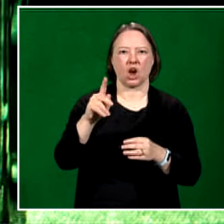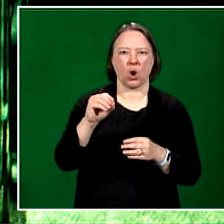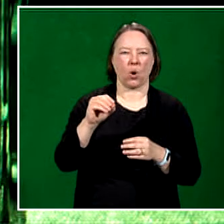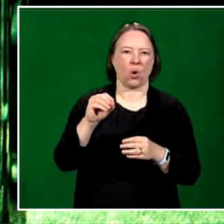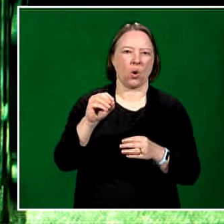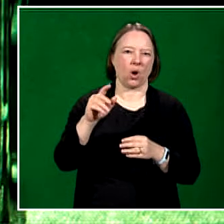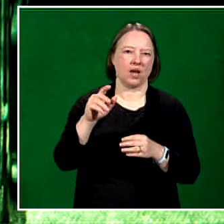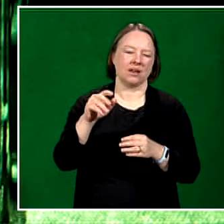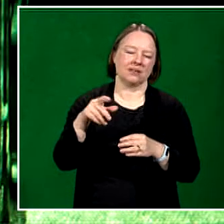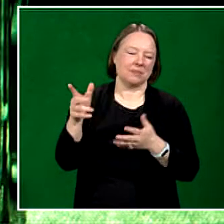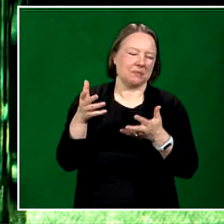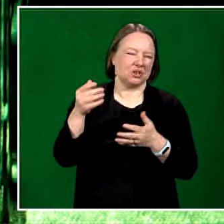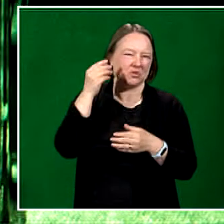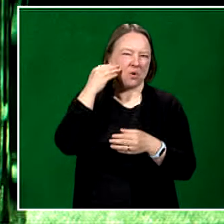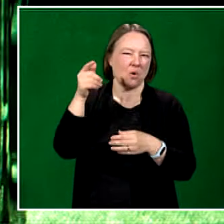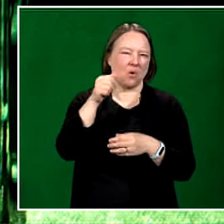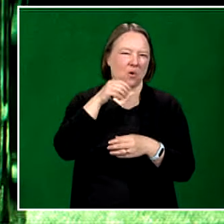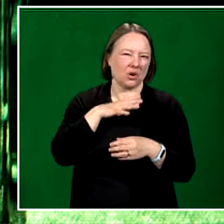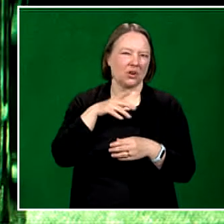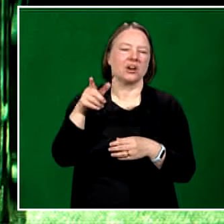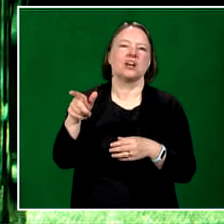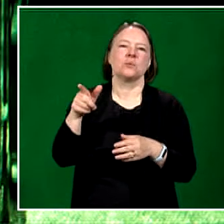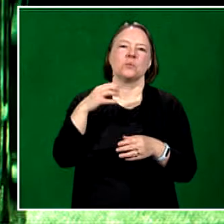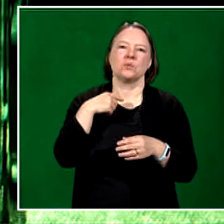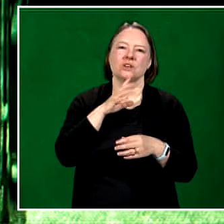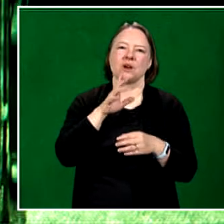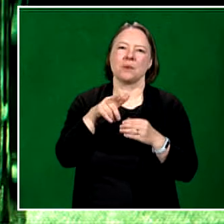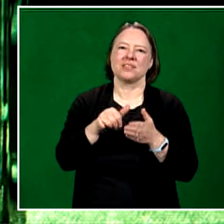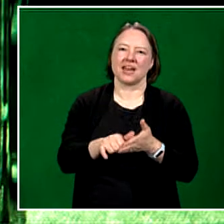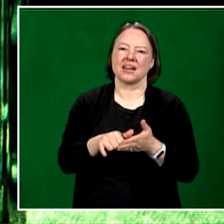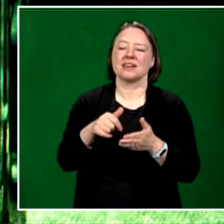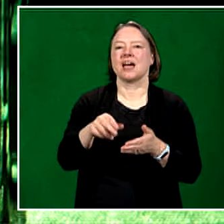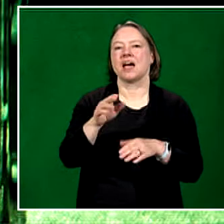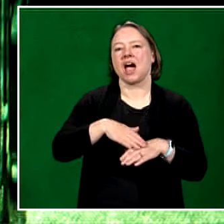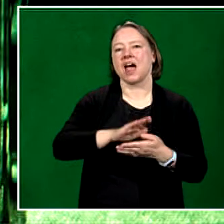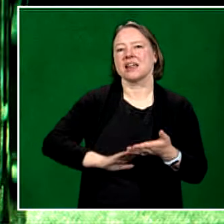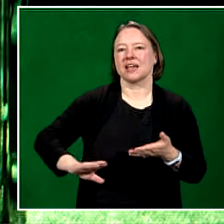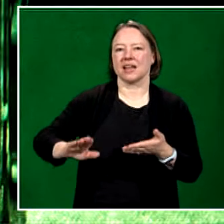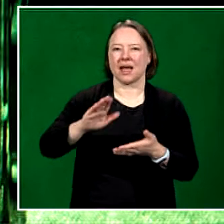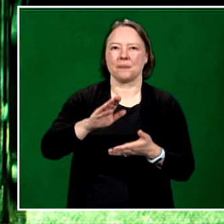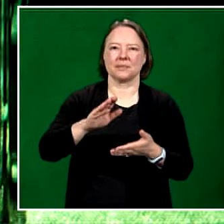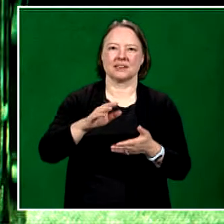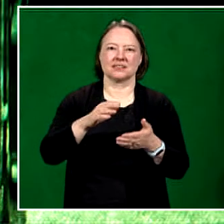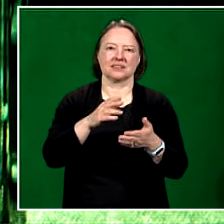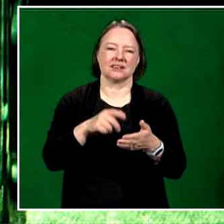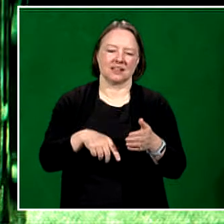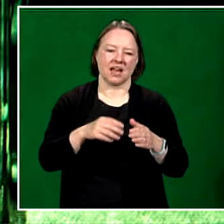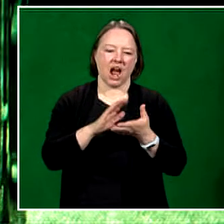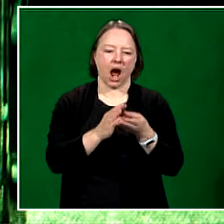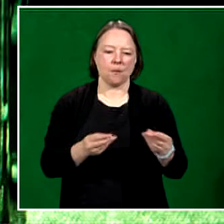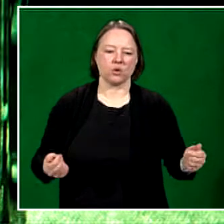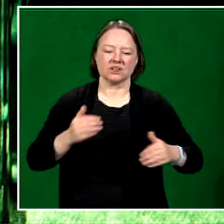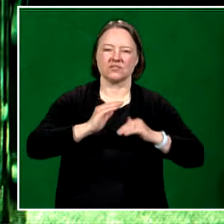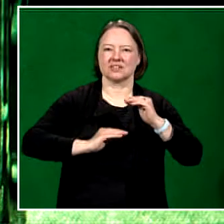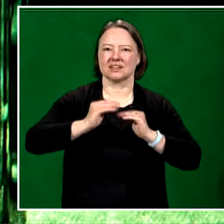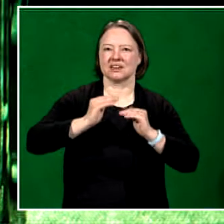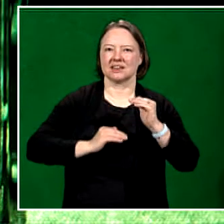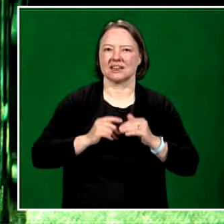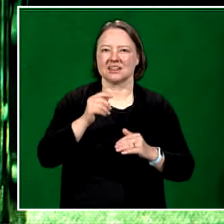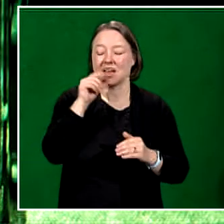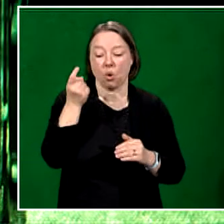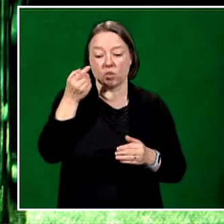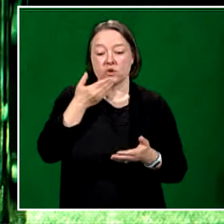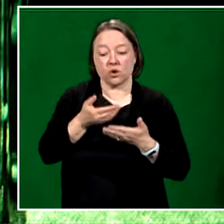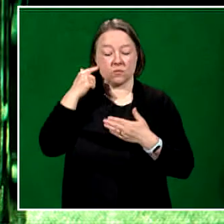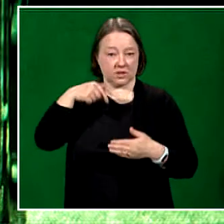may be familiar with her. And we talked that the on-campus composting facility would not only be good for, of course, this